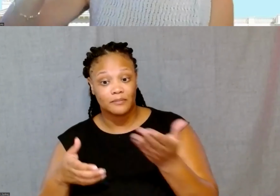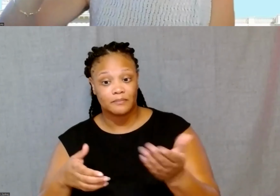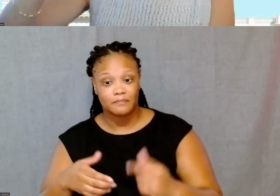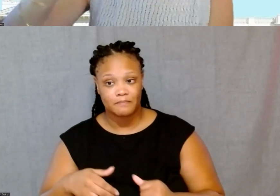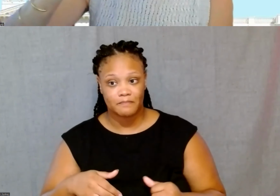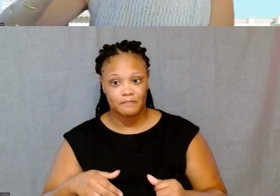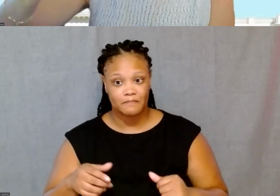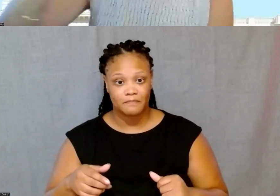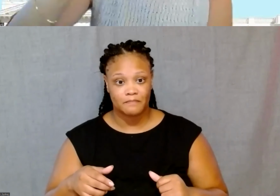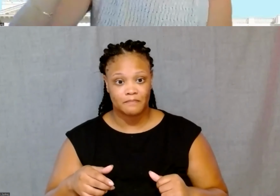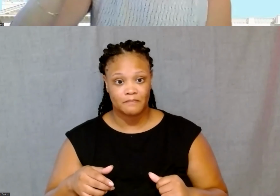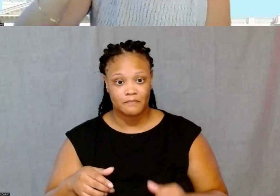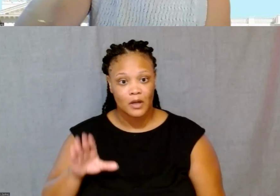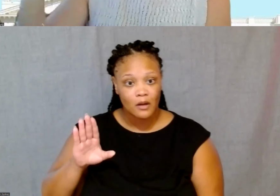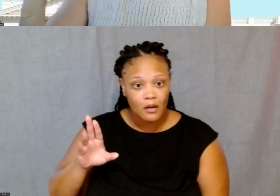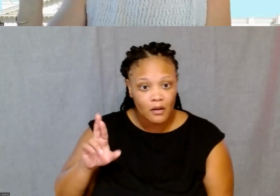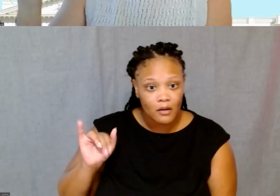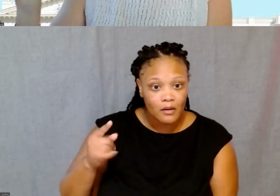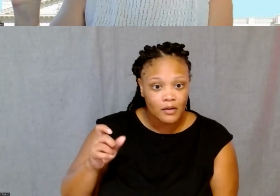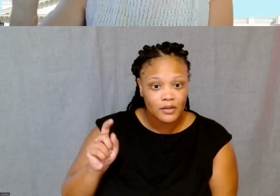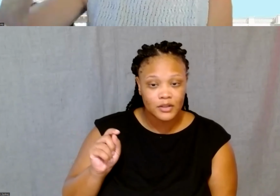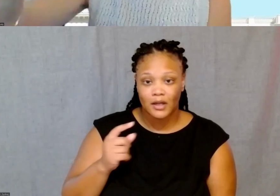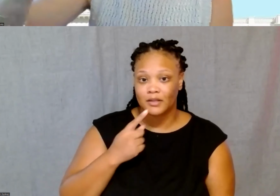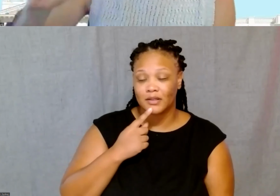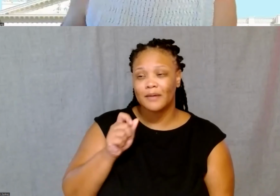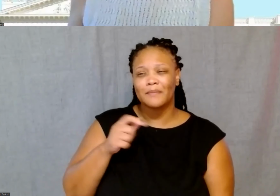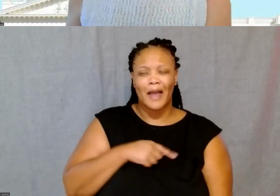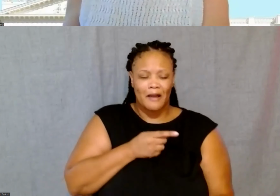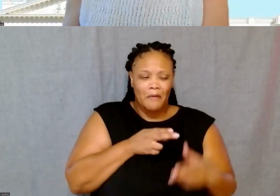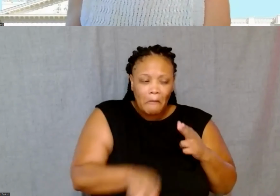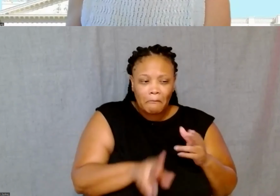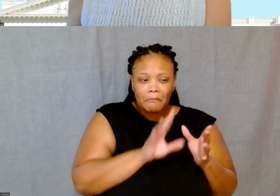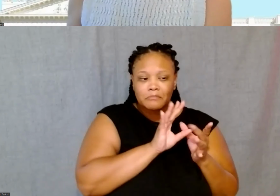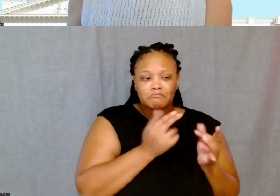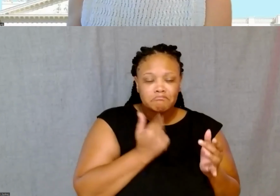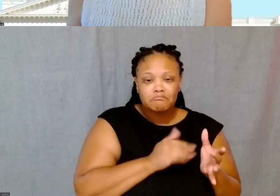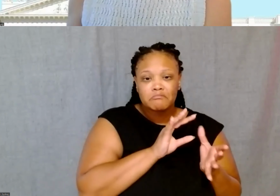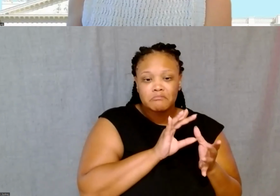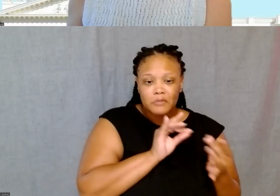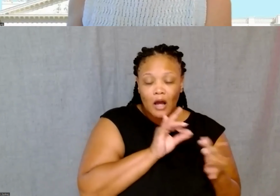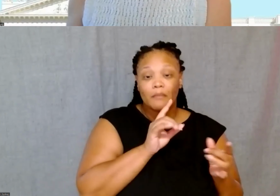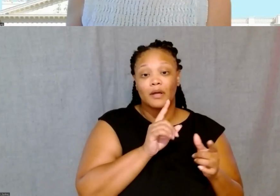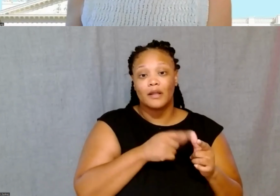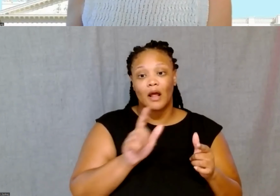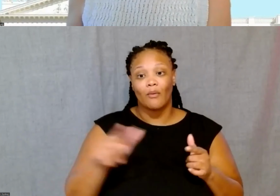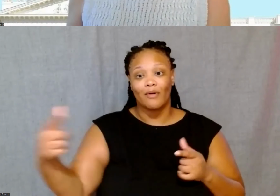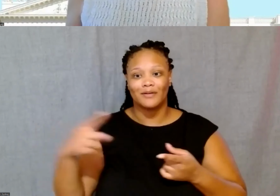just start, because I have a little teeny tiny comment, and then I'll volley it over to